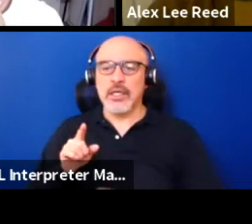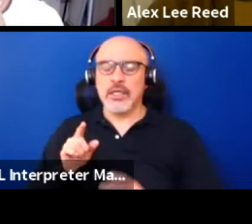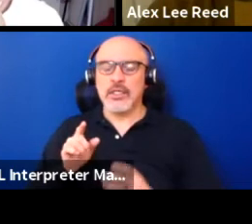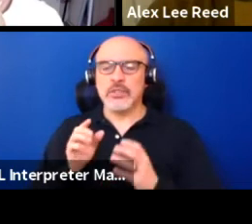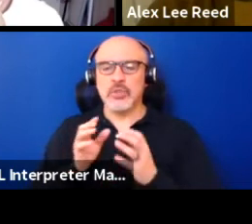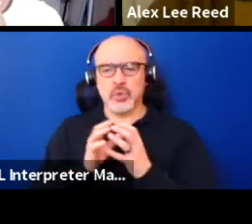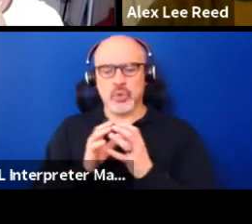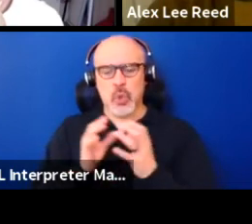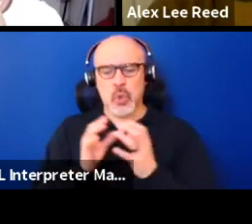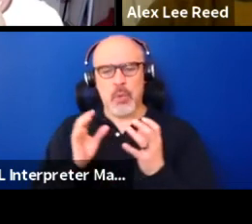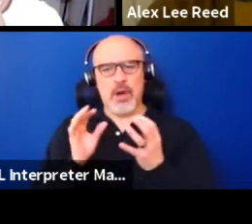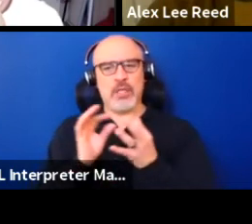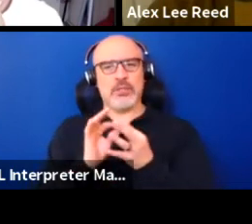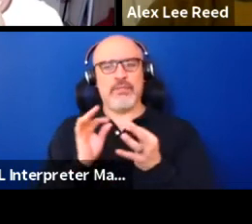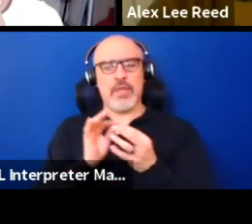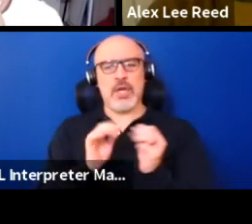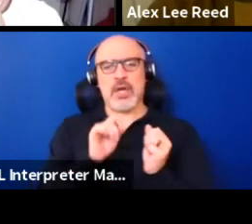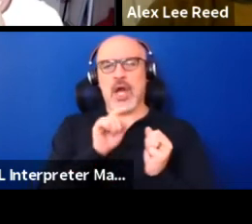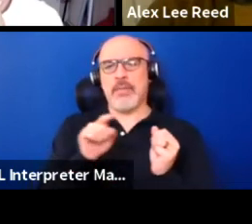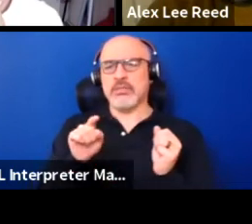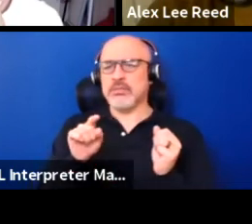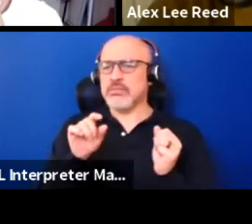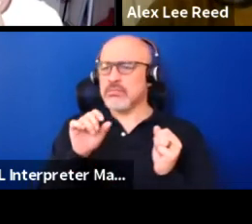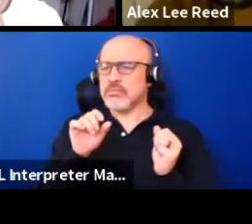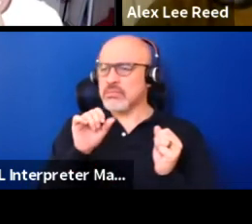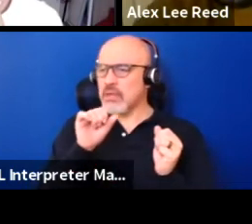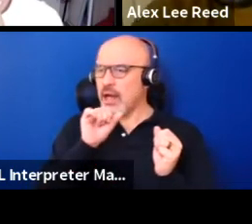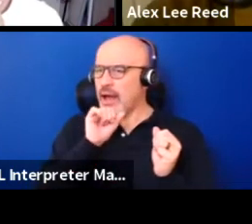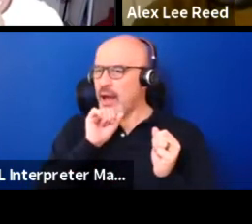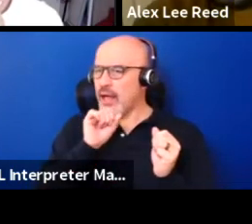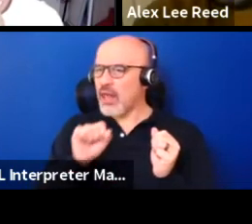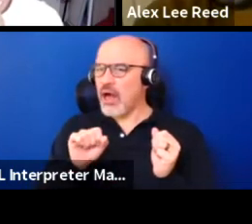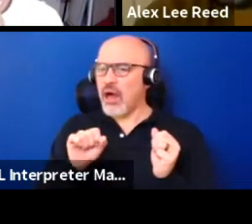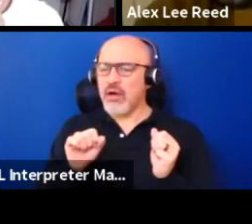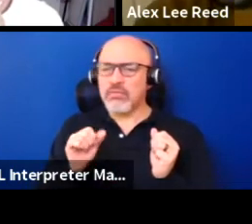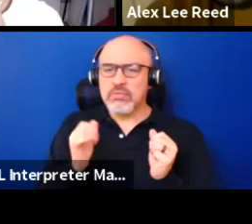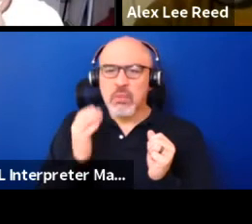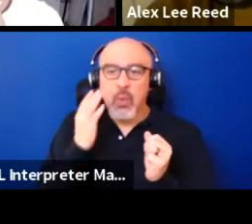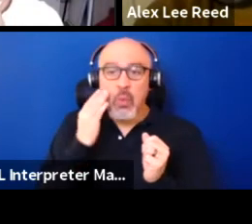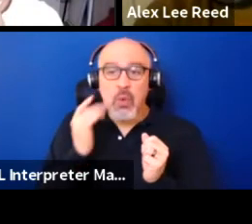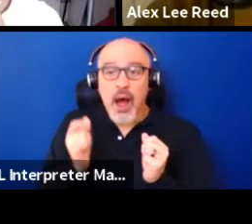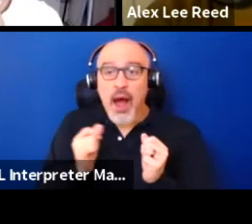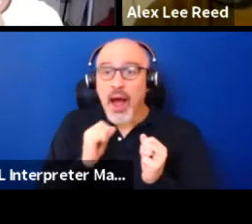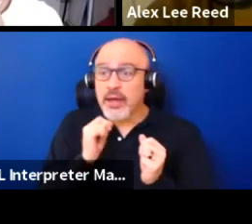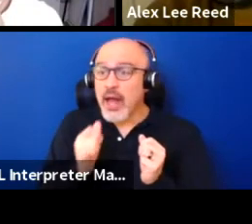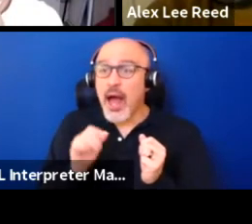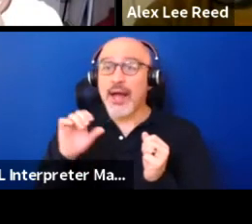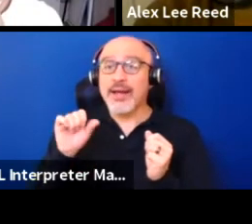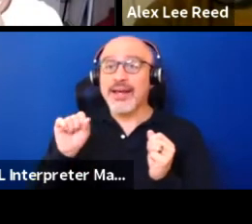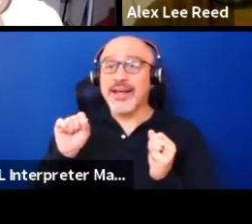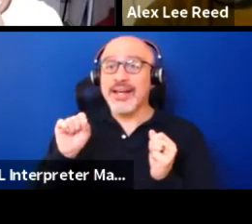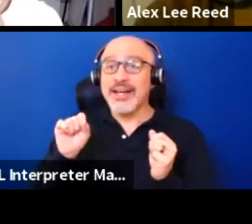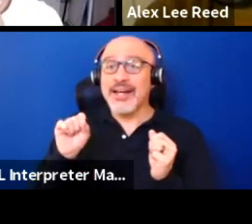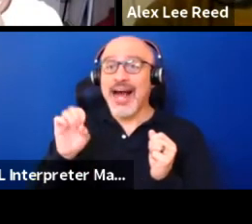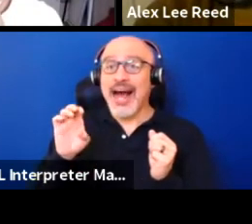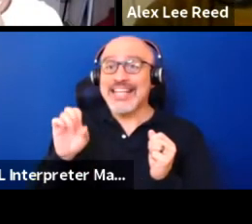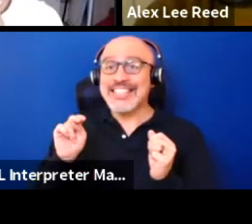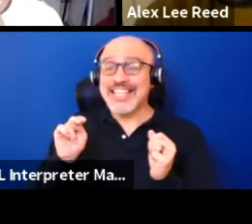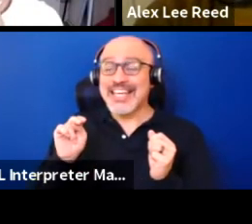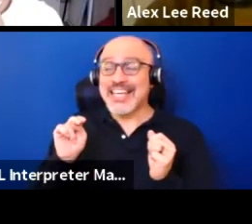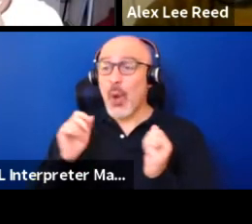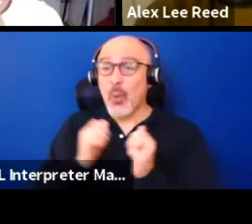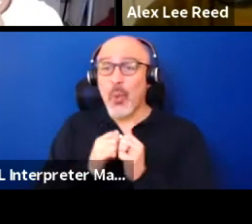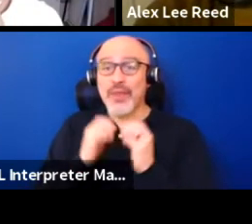know, I loved what Sharon said about why can't we have, you know, season with no white plays,